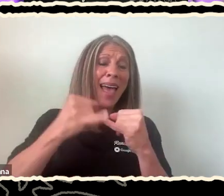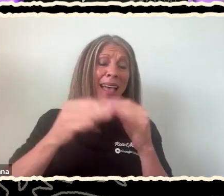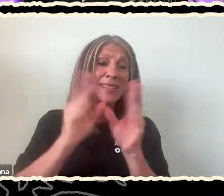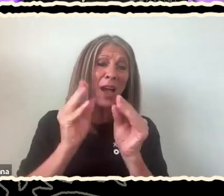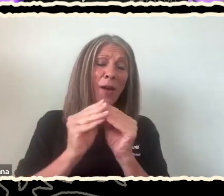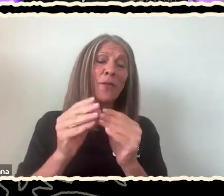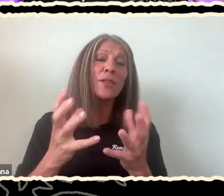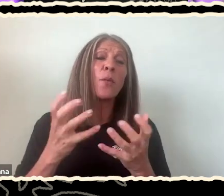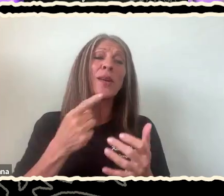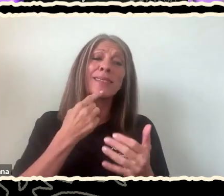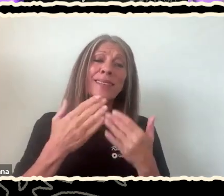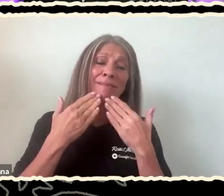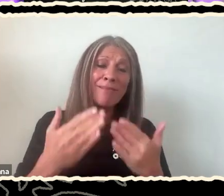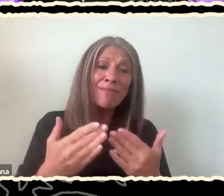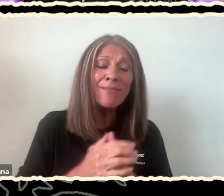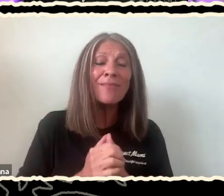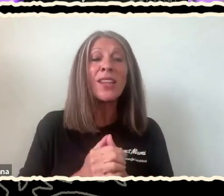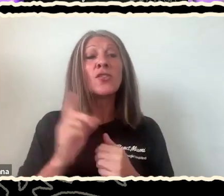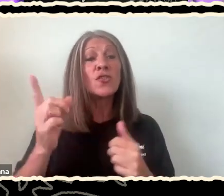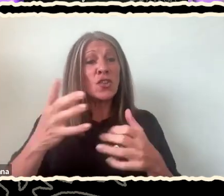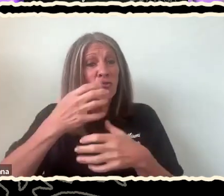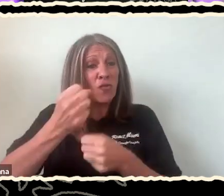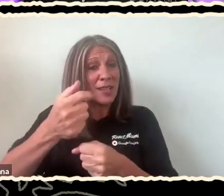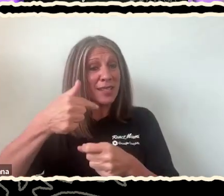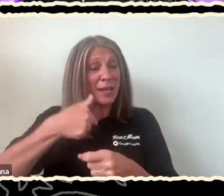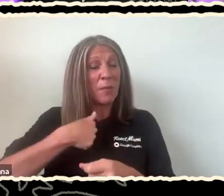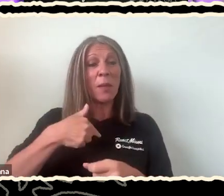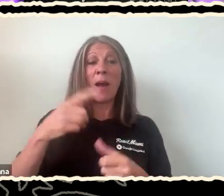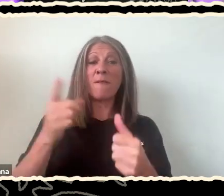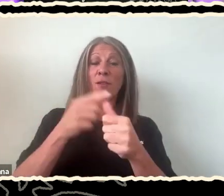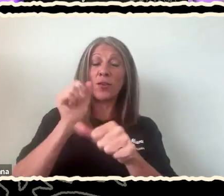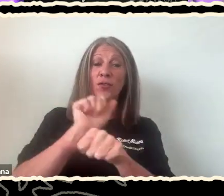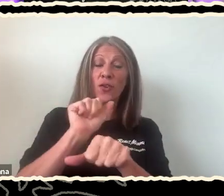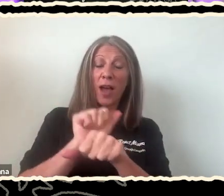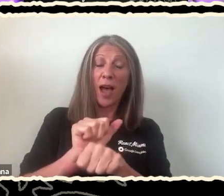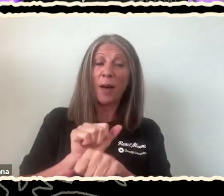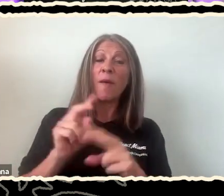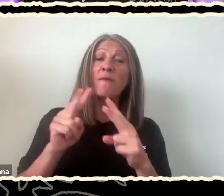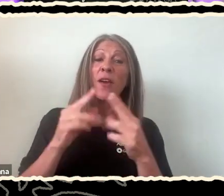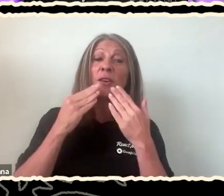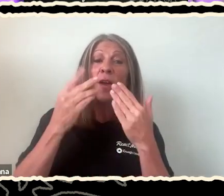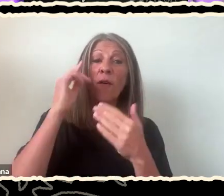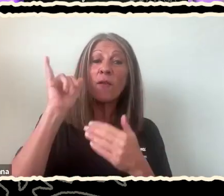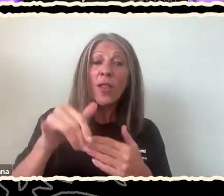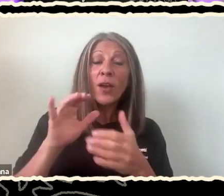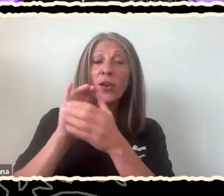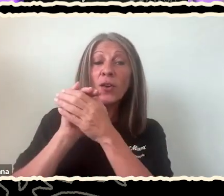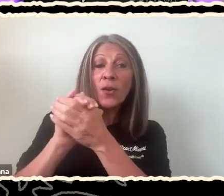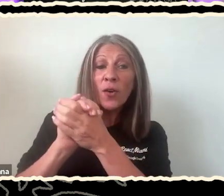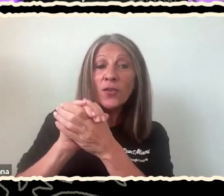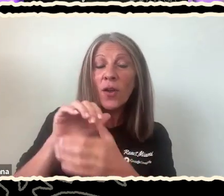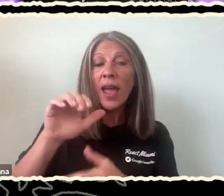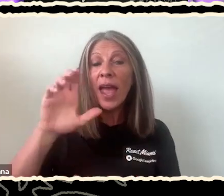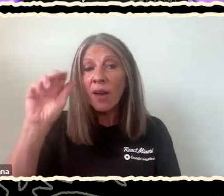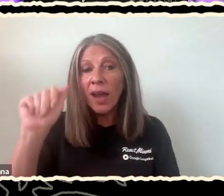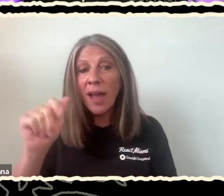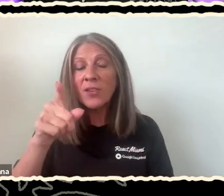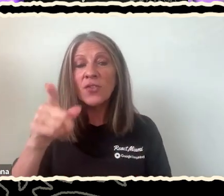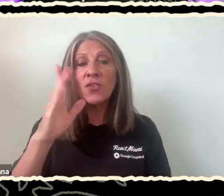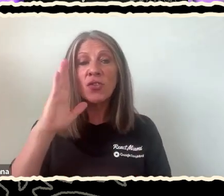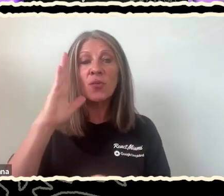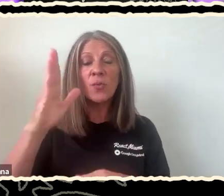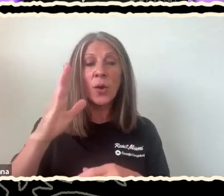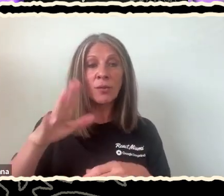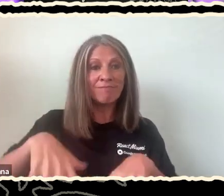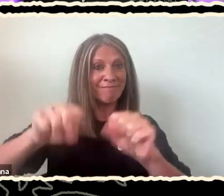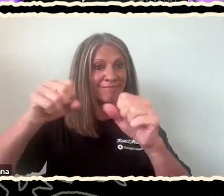on what's next. And she trusted me on my first talk, so I'm super grateful for that. And also congratulate Rebecca, because she's going to take the lead on